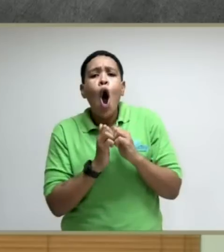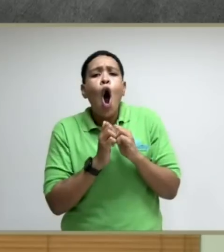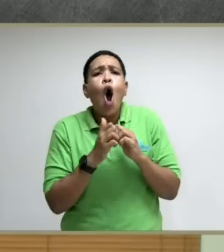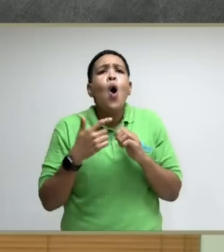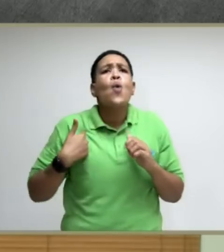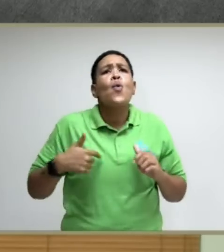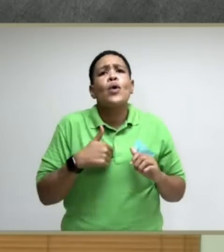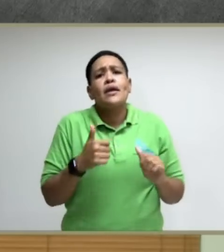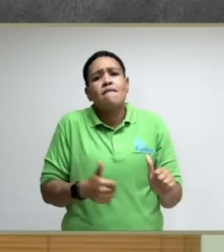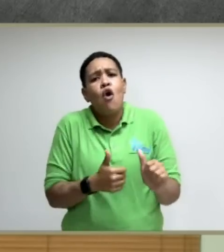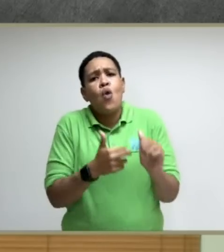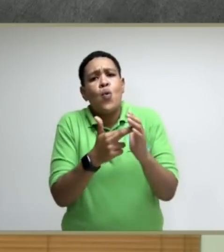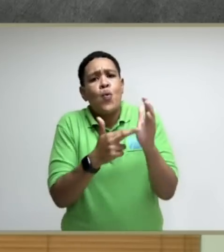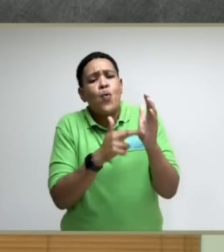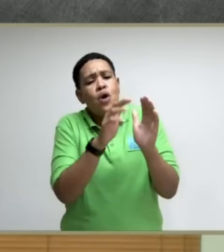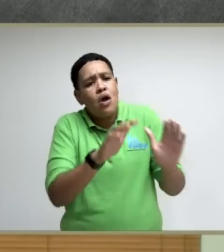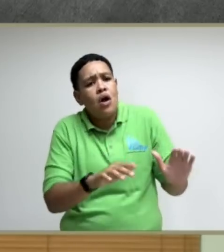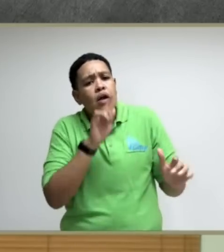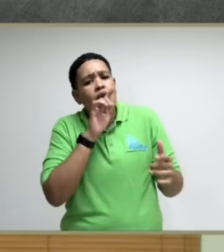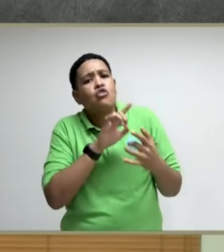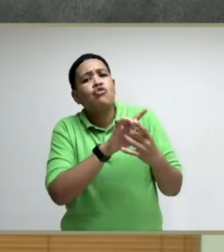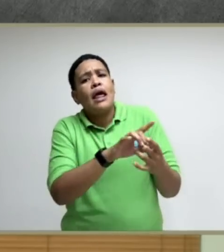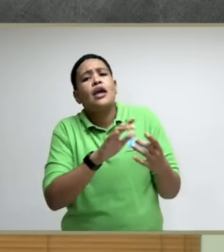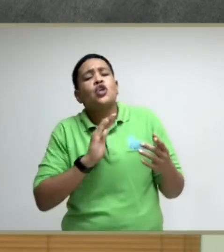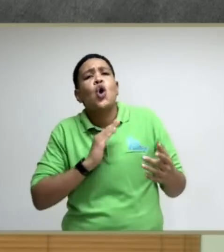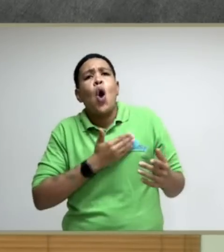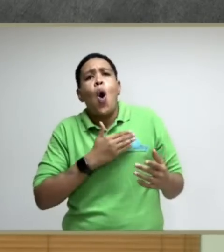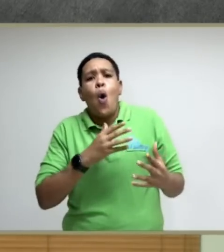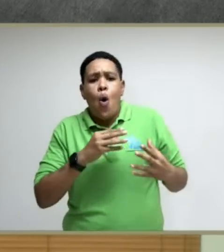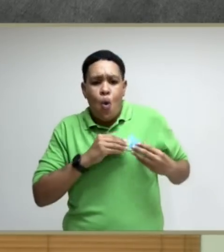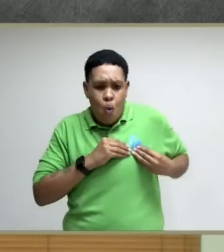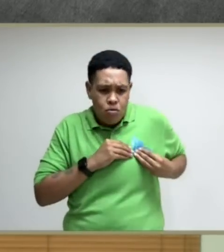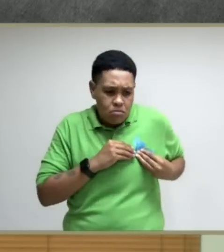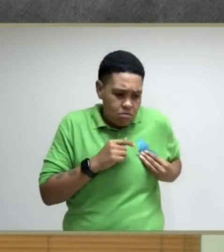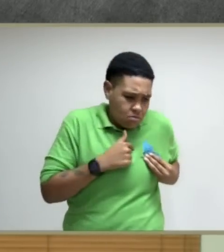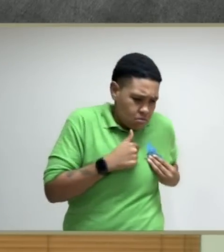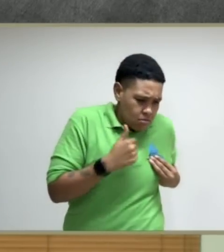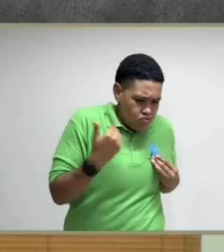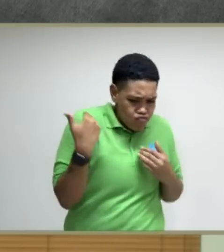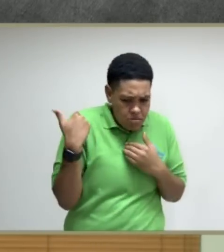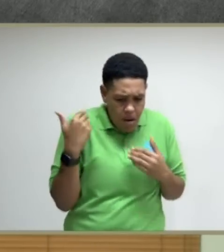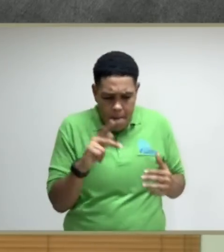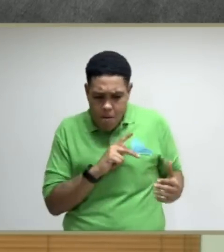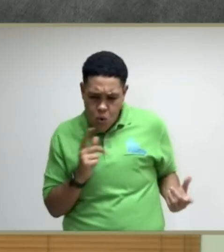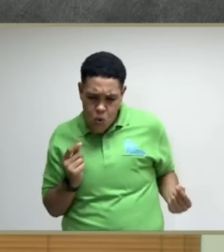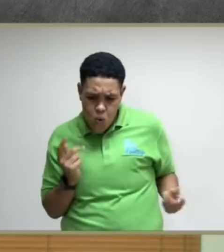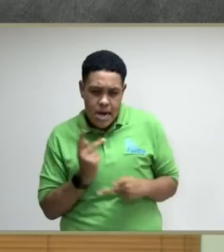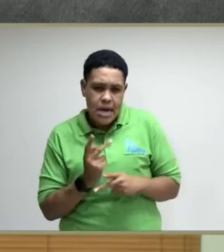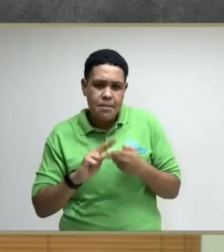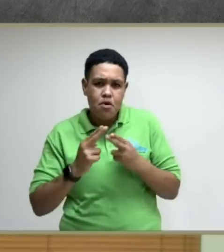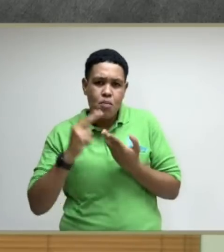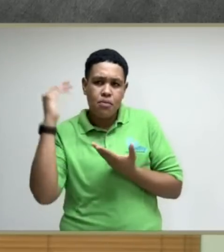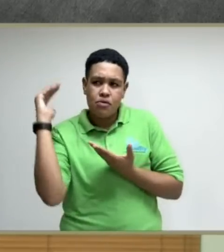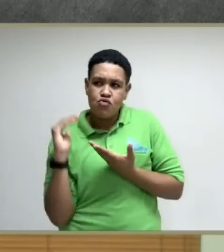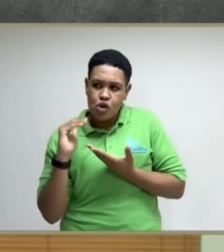we follow the protocols in terms of our own personal responsibility in keeping the numbers down.